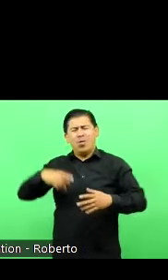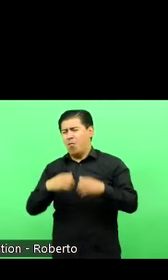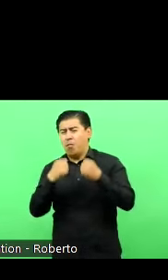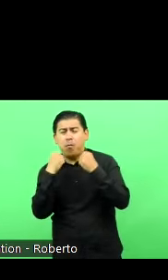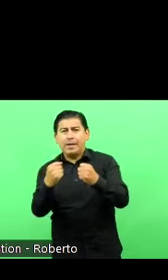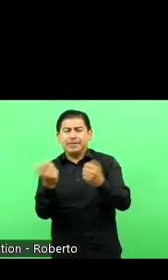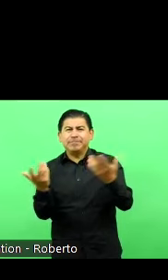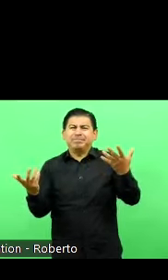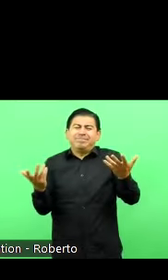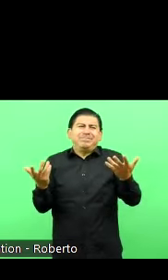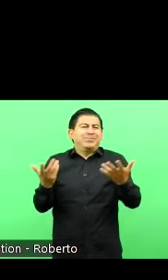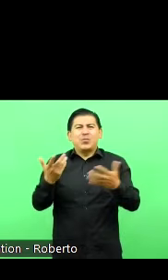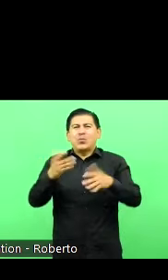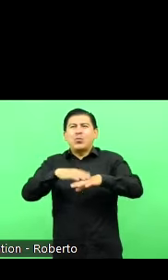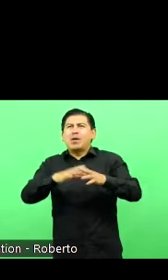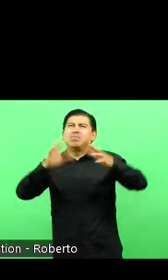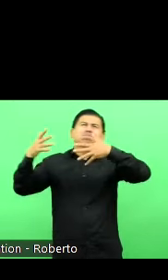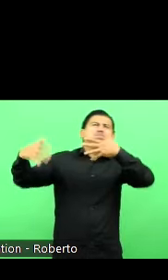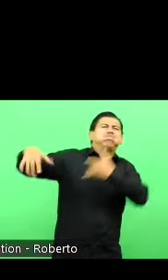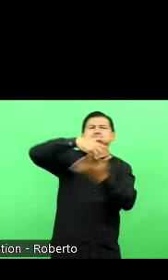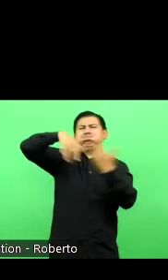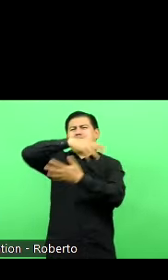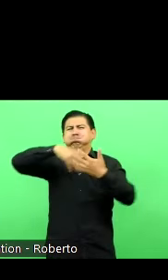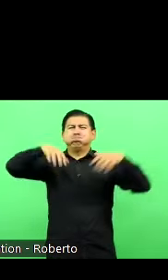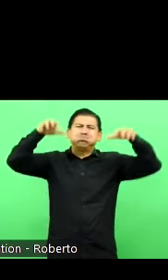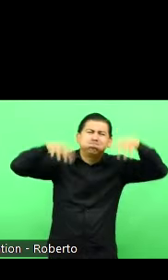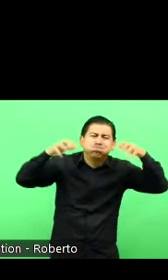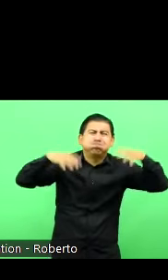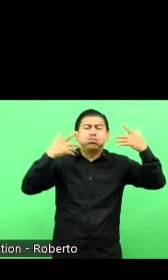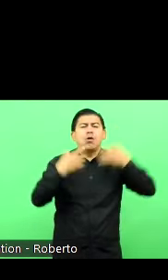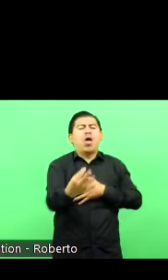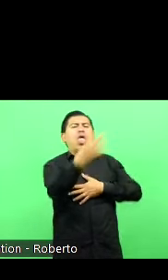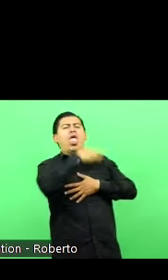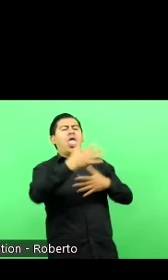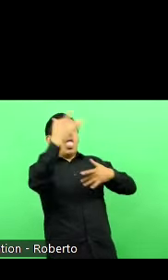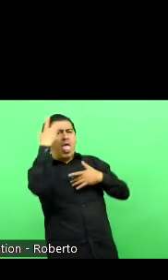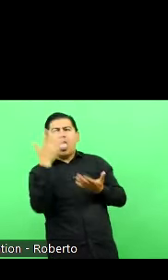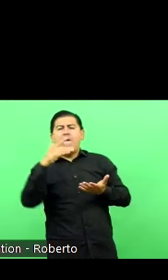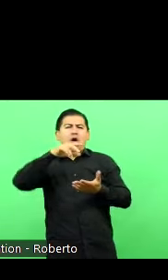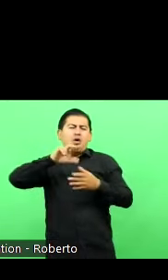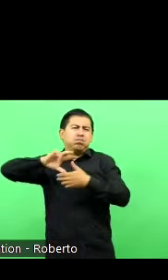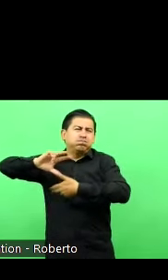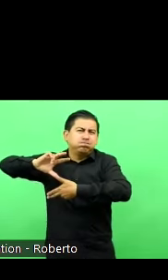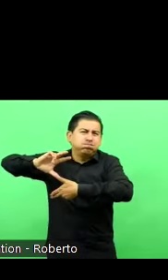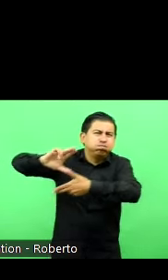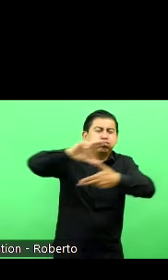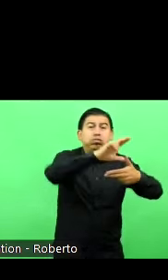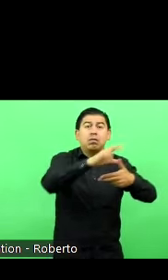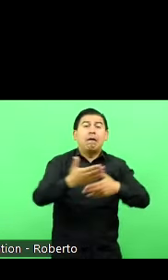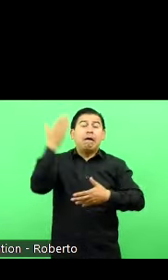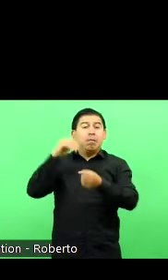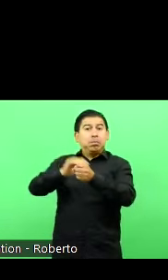hazards. The COVID-19 pandemic further highlighted how vulnerable our health systems can be,